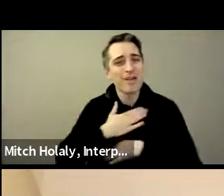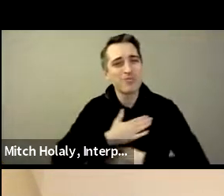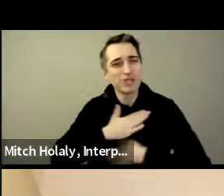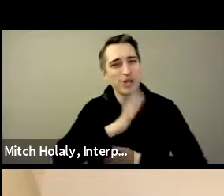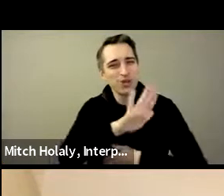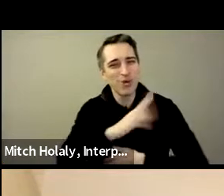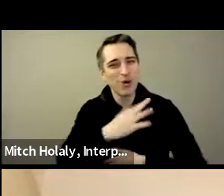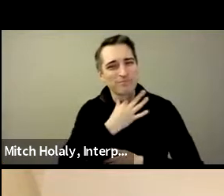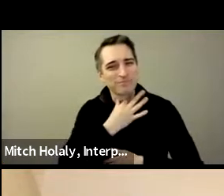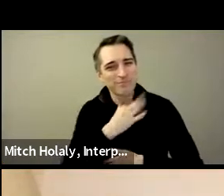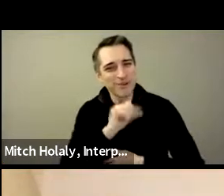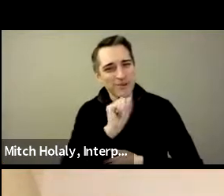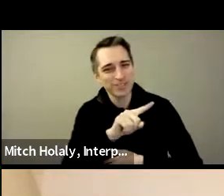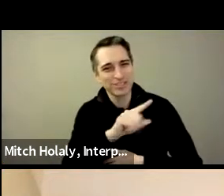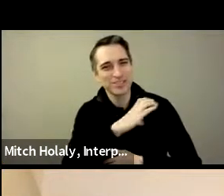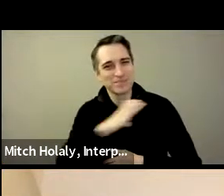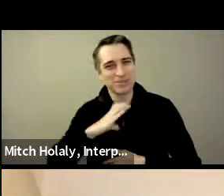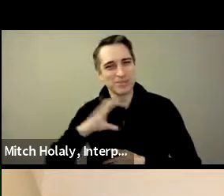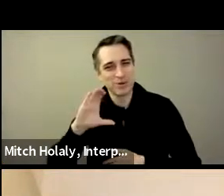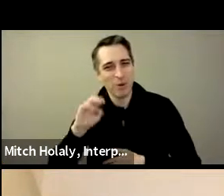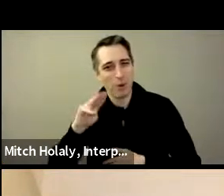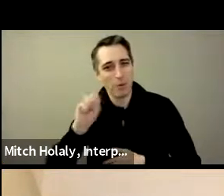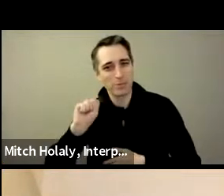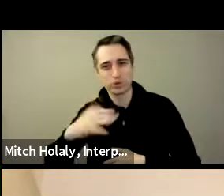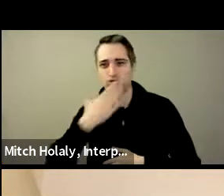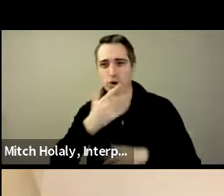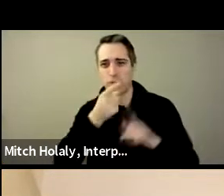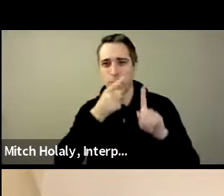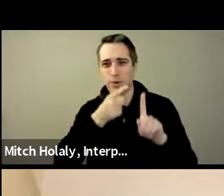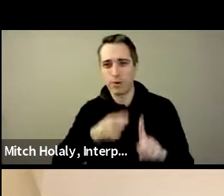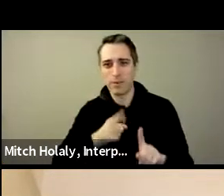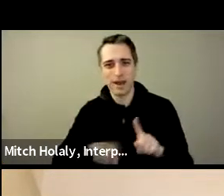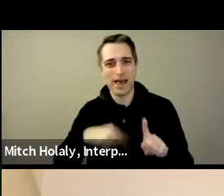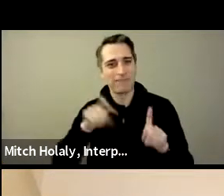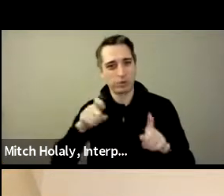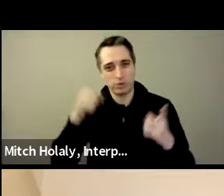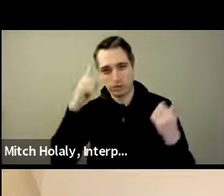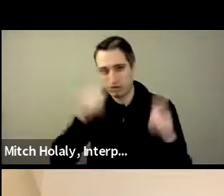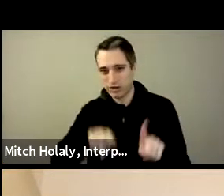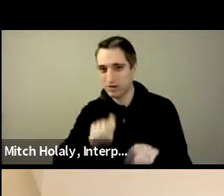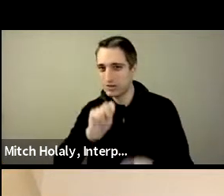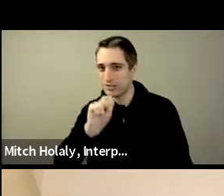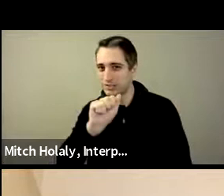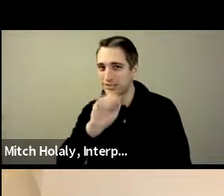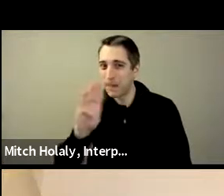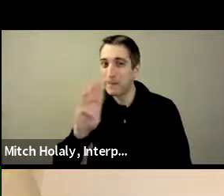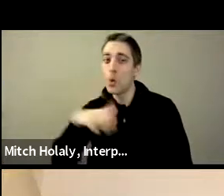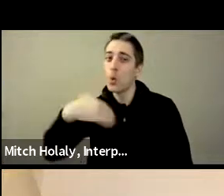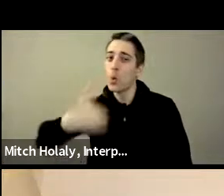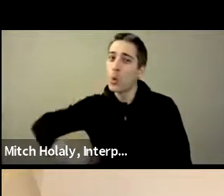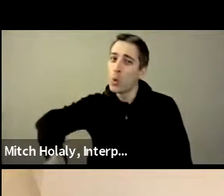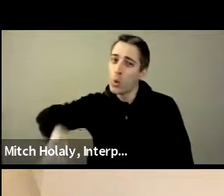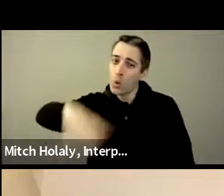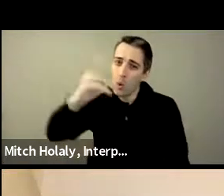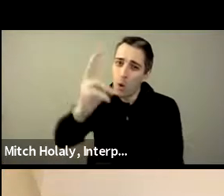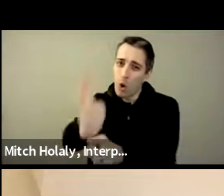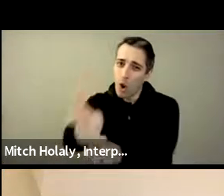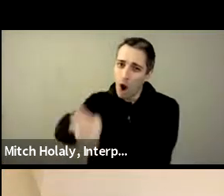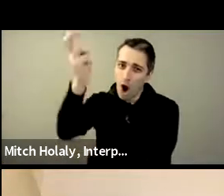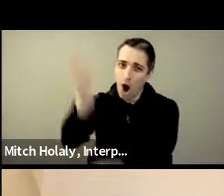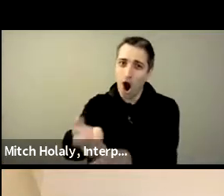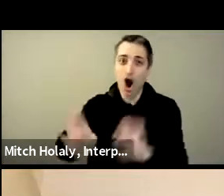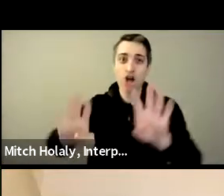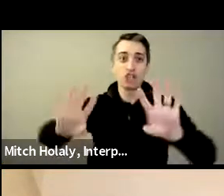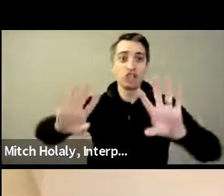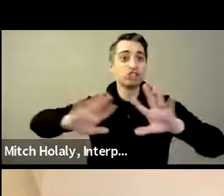Combs. Very valid points, but I have to agree with Ms. Saab. It's so difficult to sort of generalize